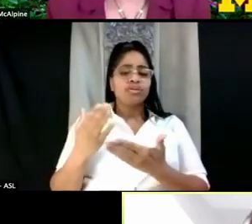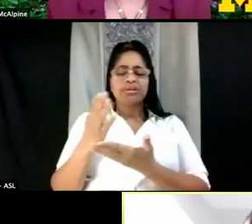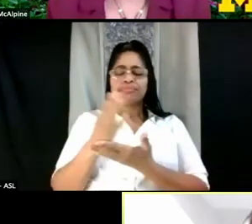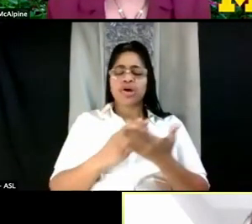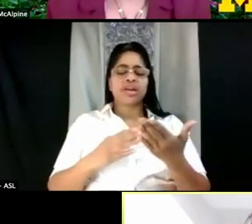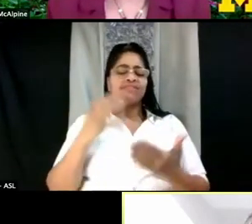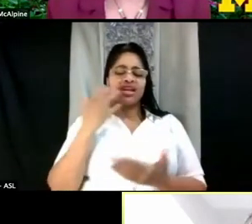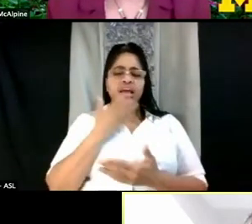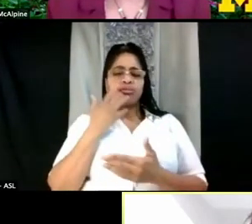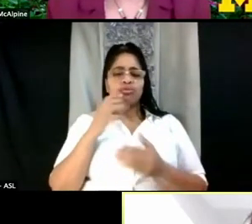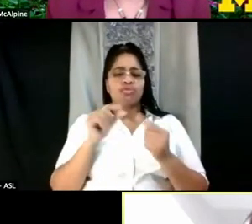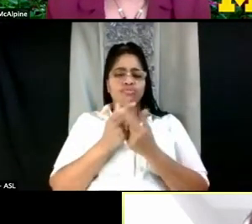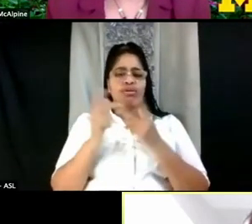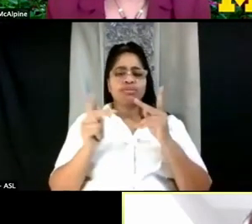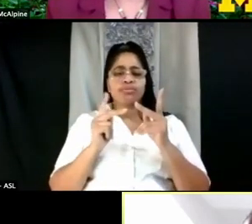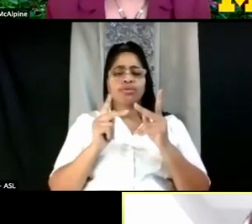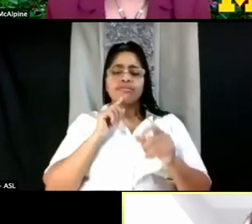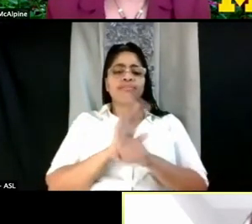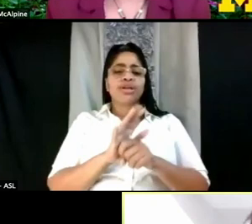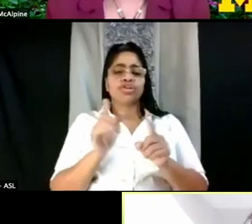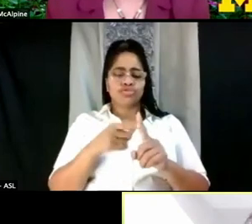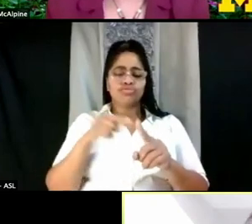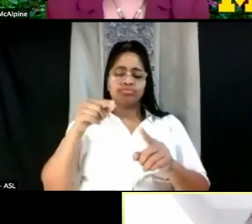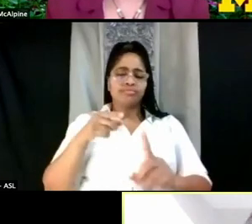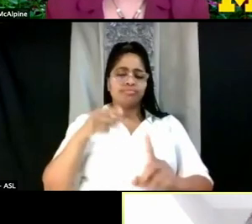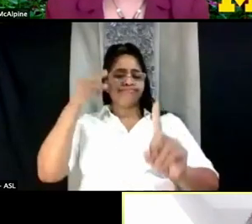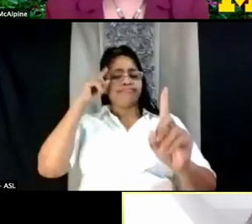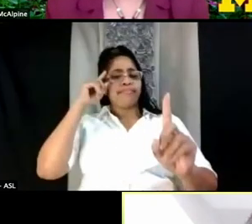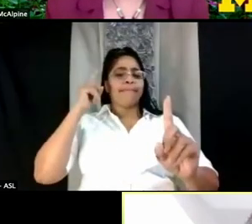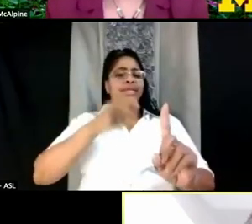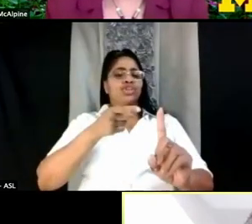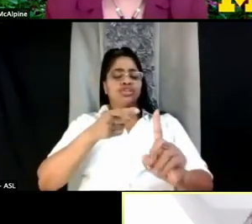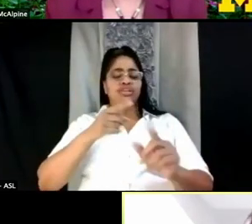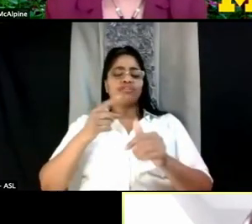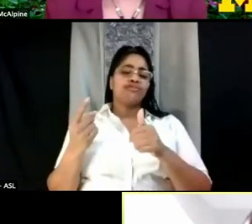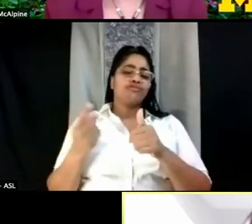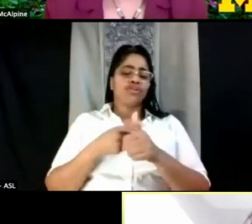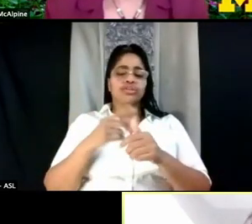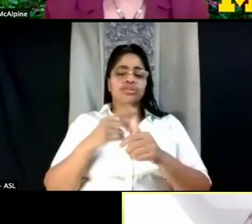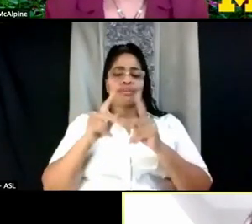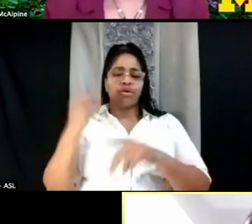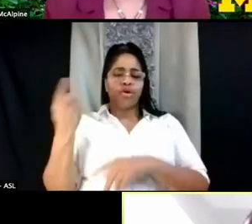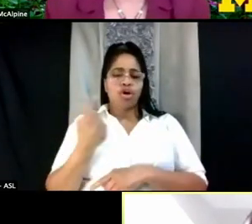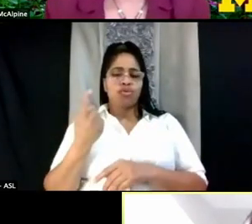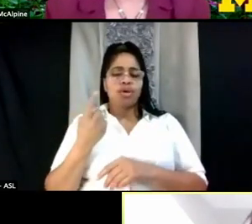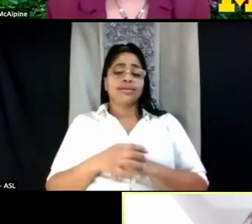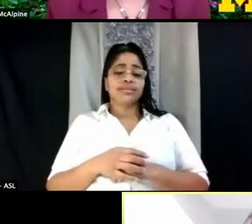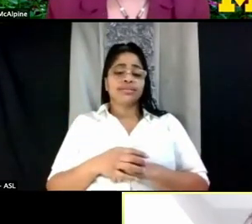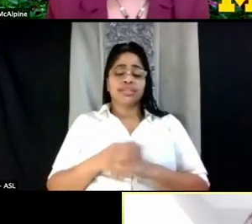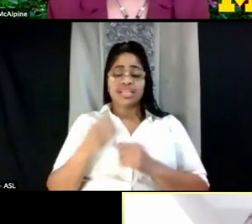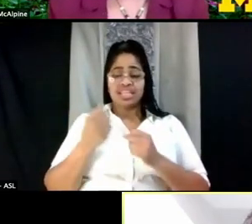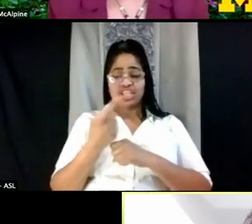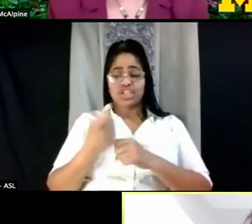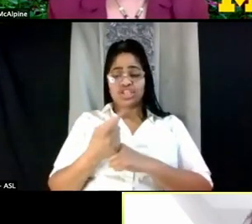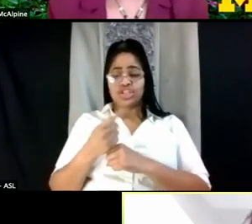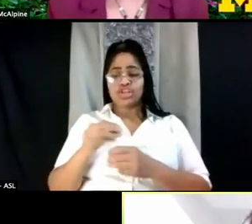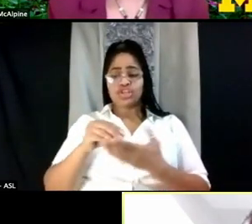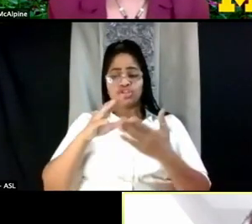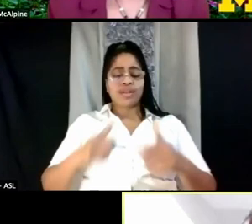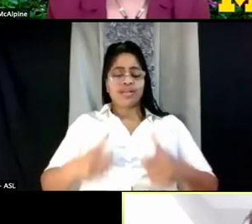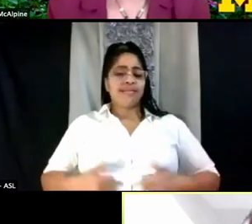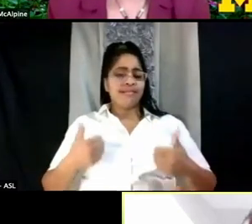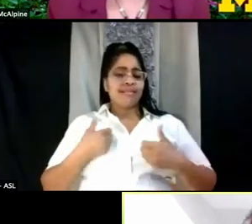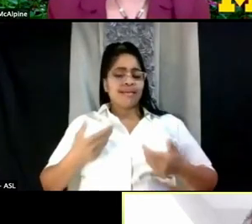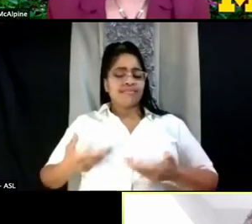group of people committed to mission first and people always. Each year, the Division of Student Life delivers on our core